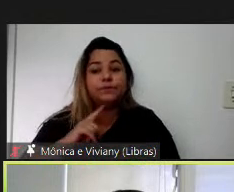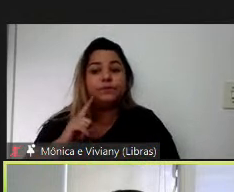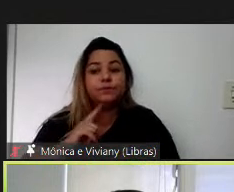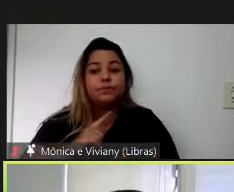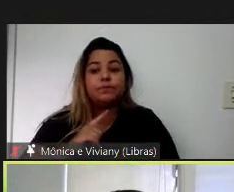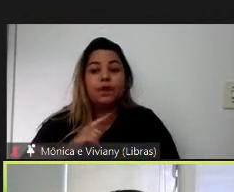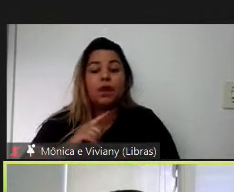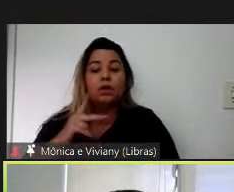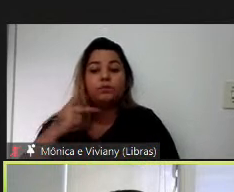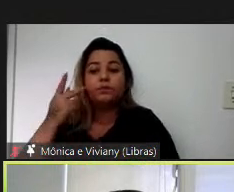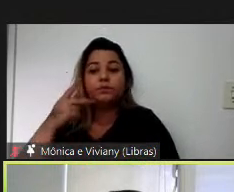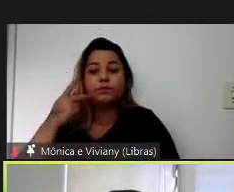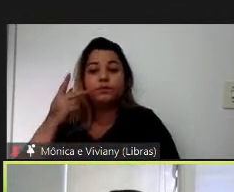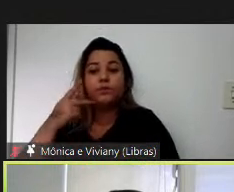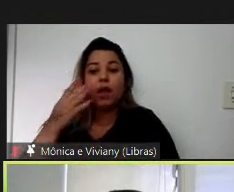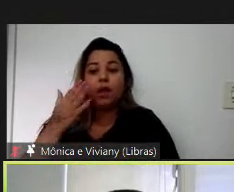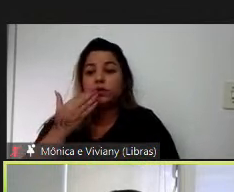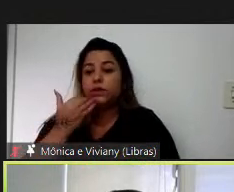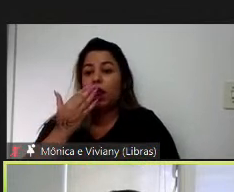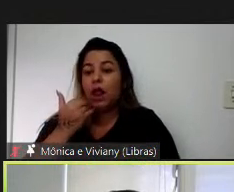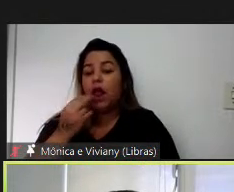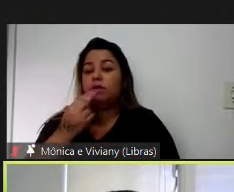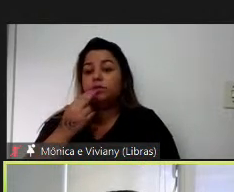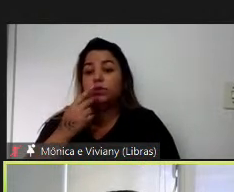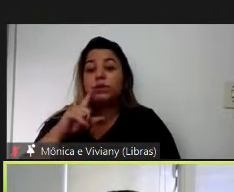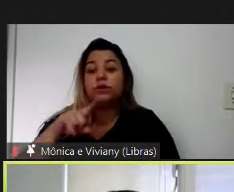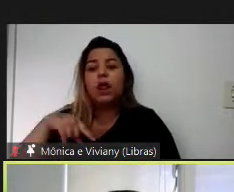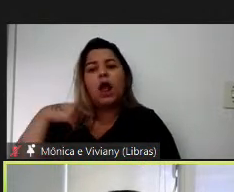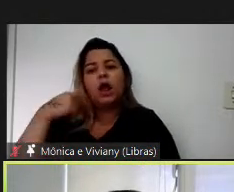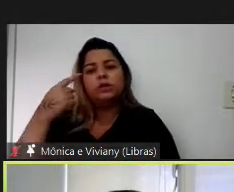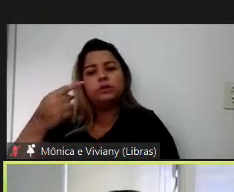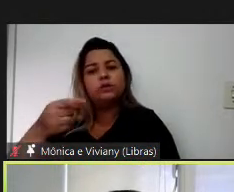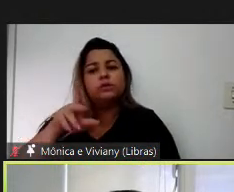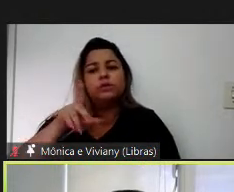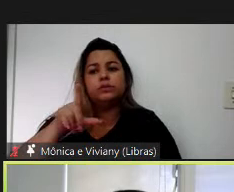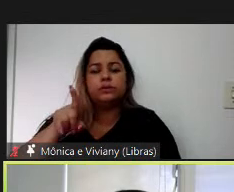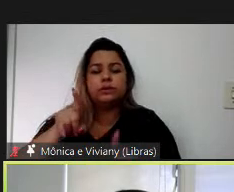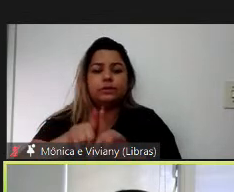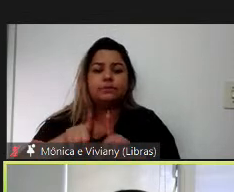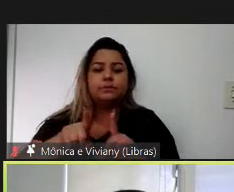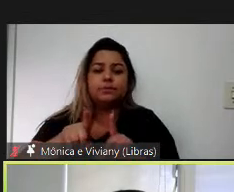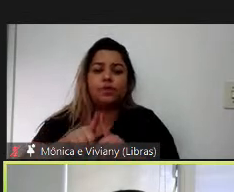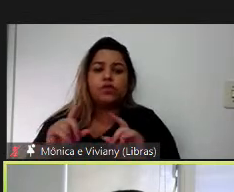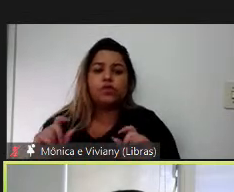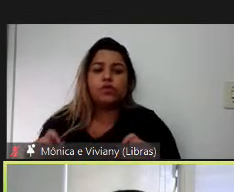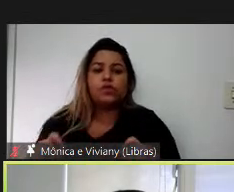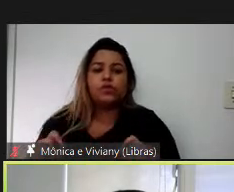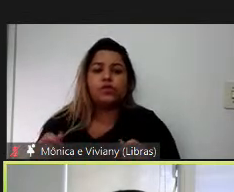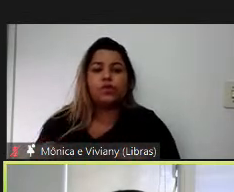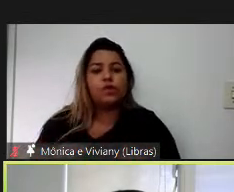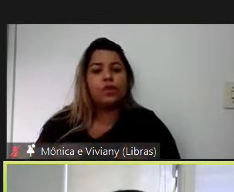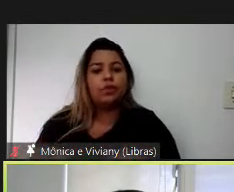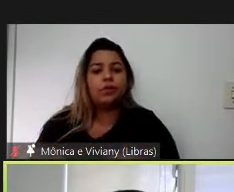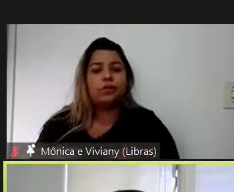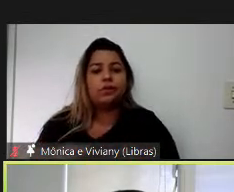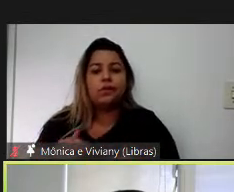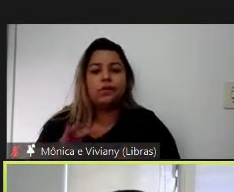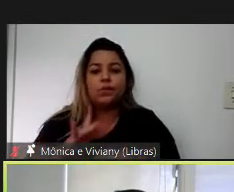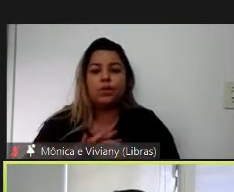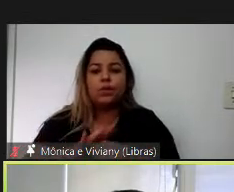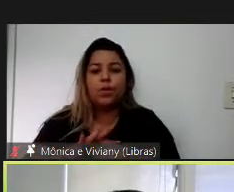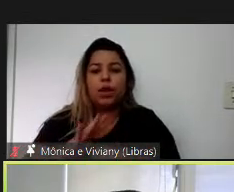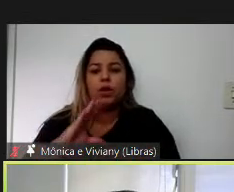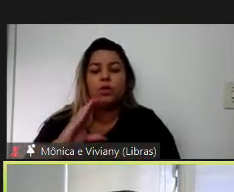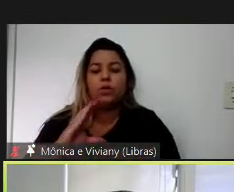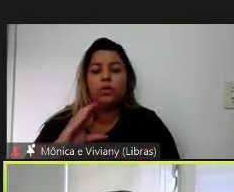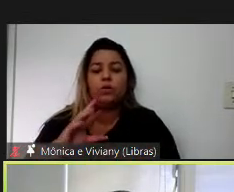that talk about the national policy of food and nutrition beyond the control